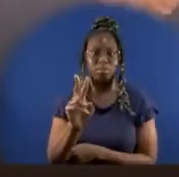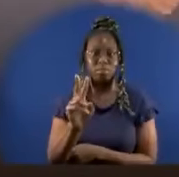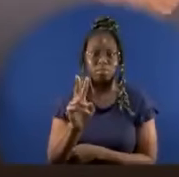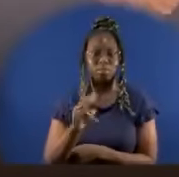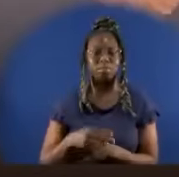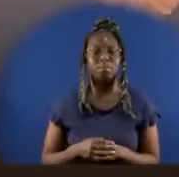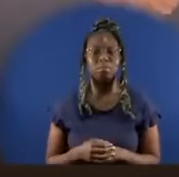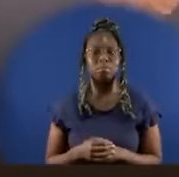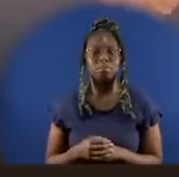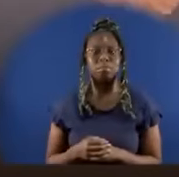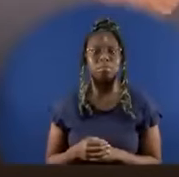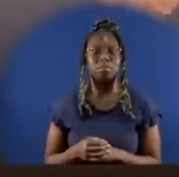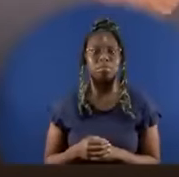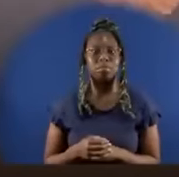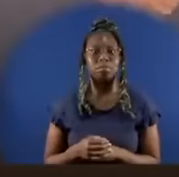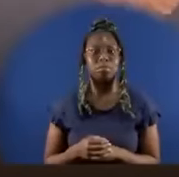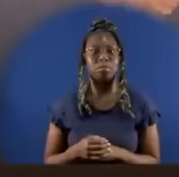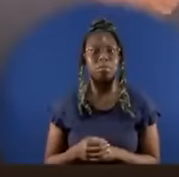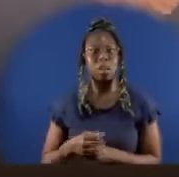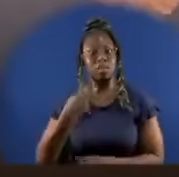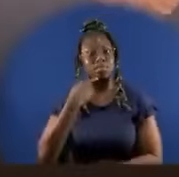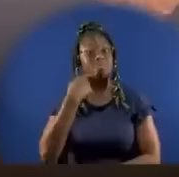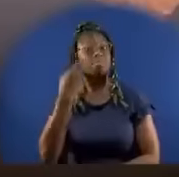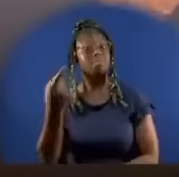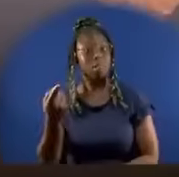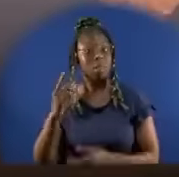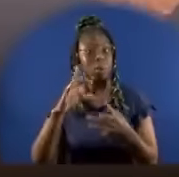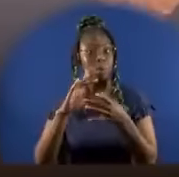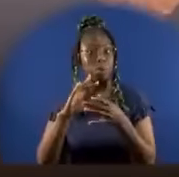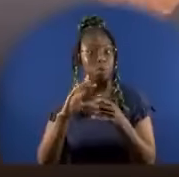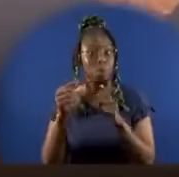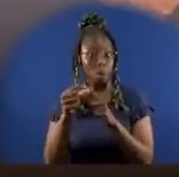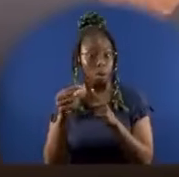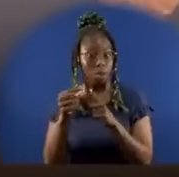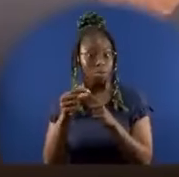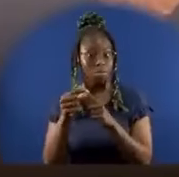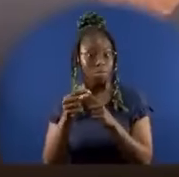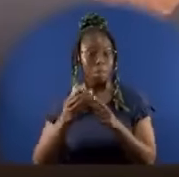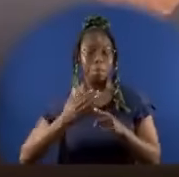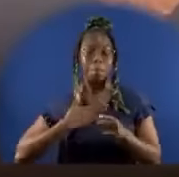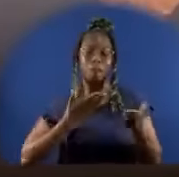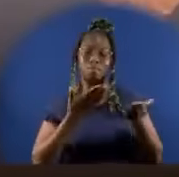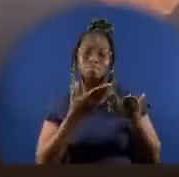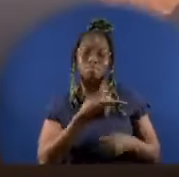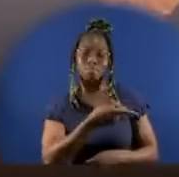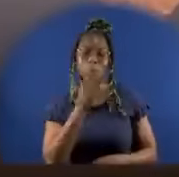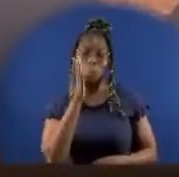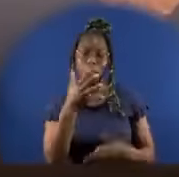scripture. But say the word, and my servant will be healed.